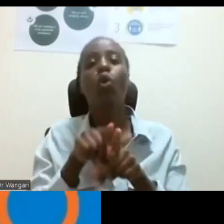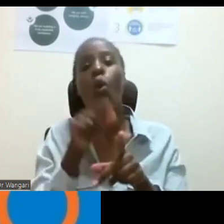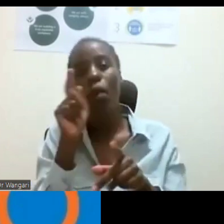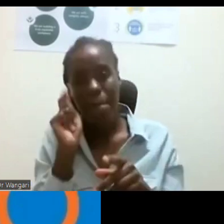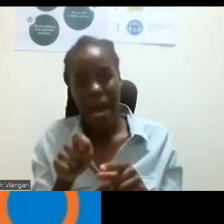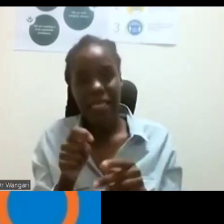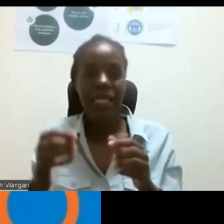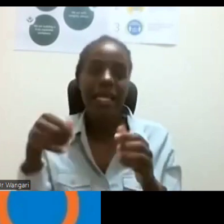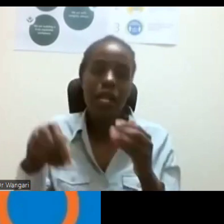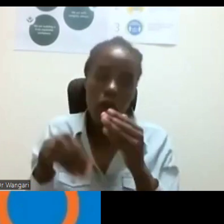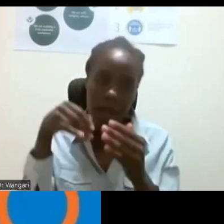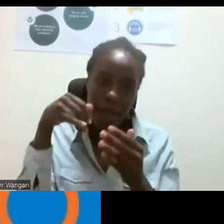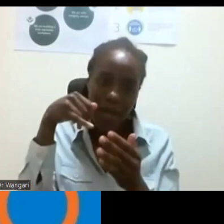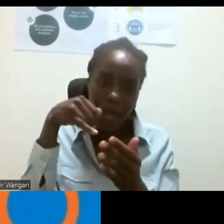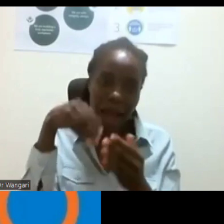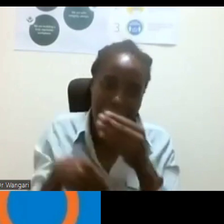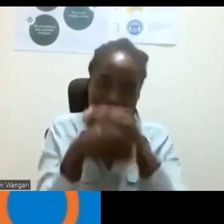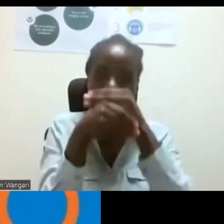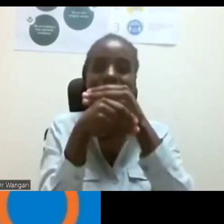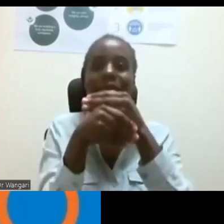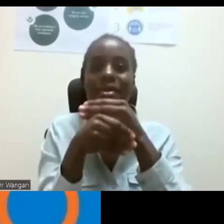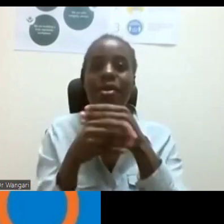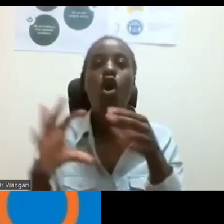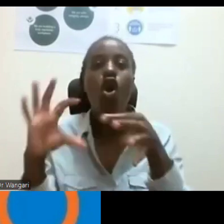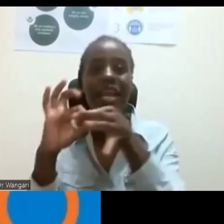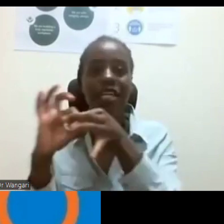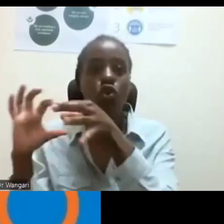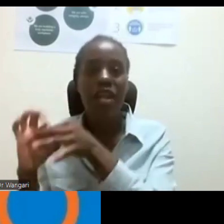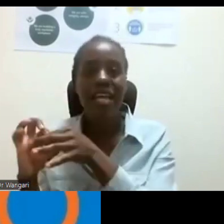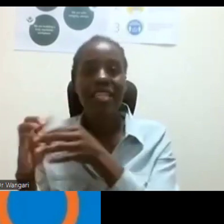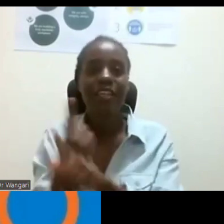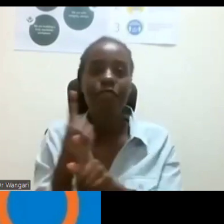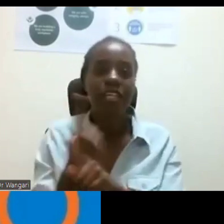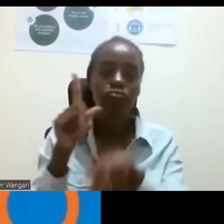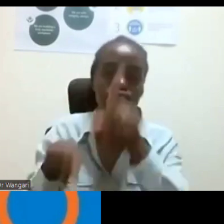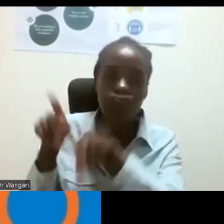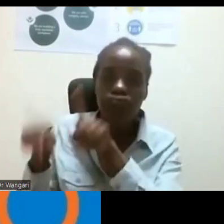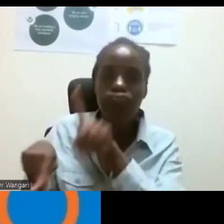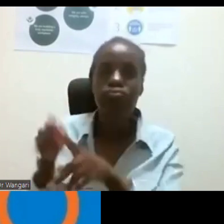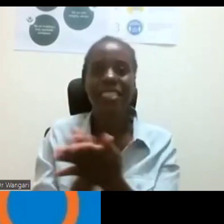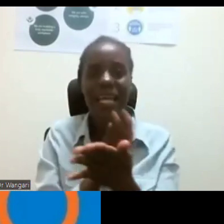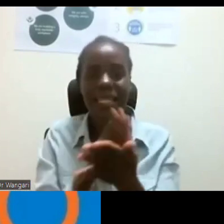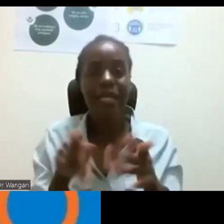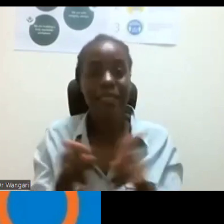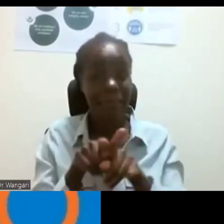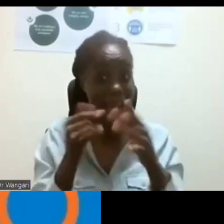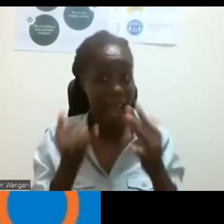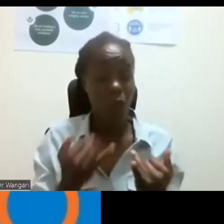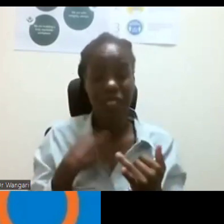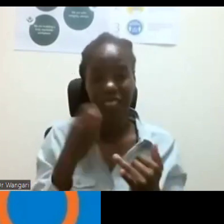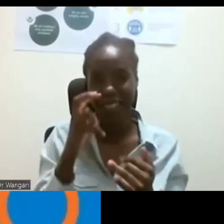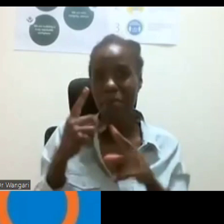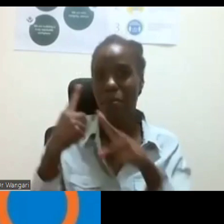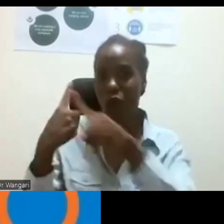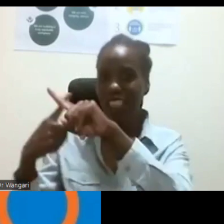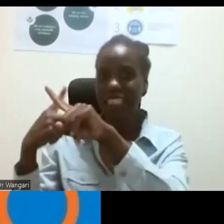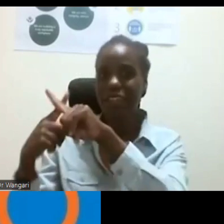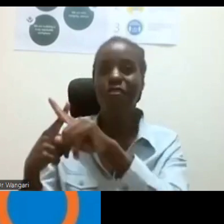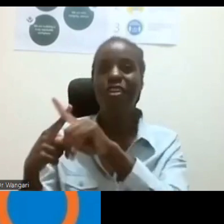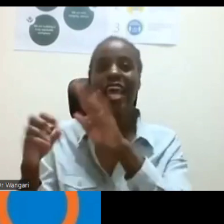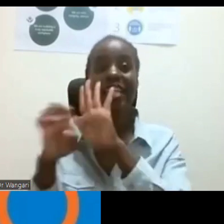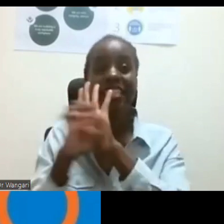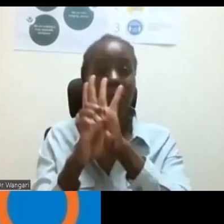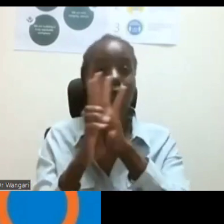have strong multi-sectoral actions. And I think more, we're seeing some positive examples of that. This person-centered approach